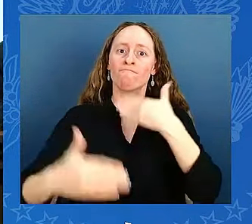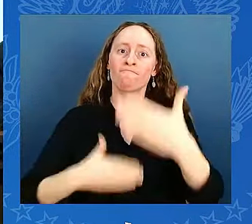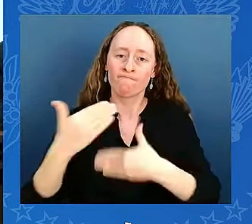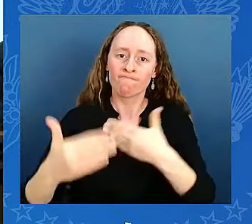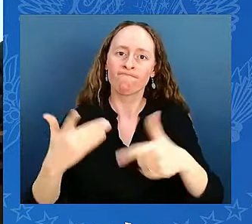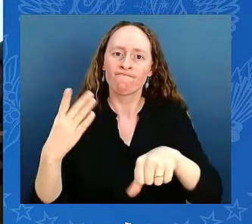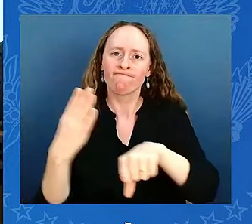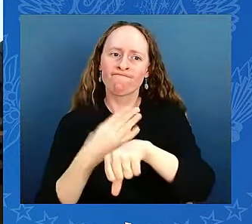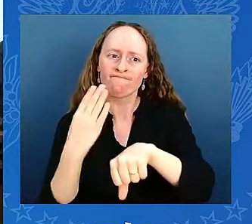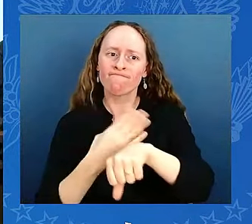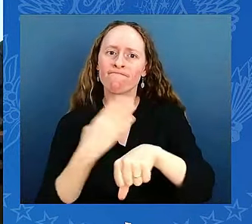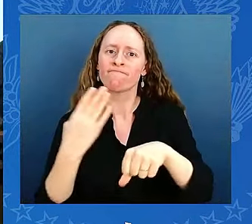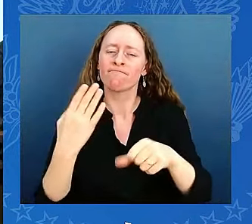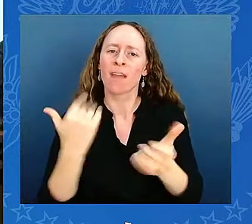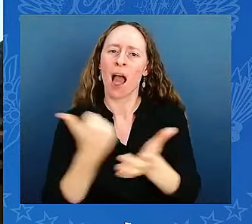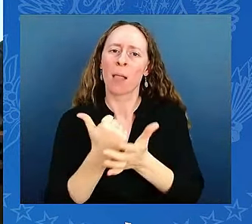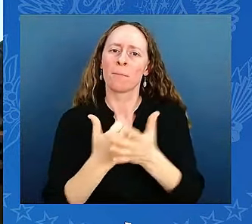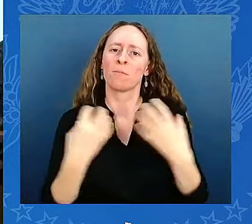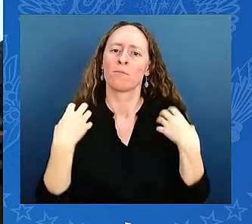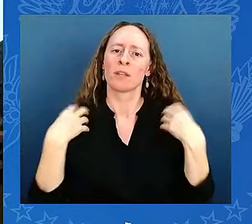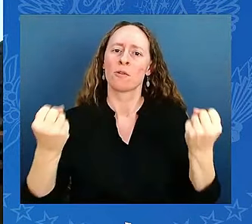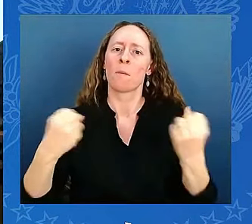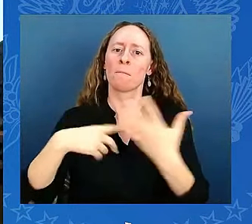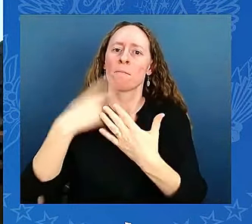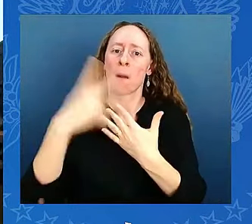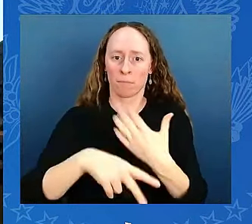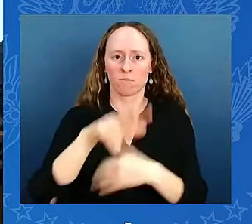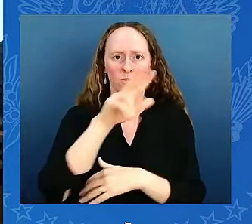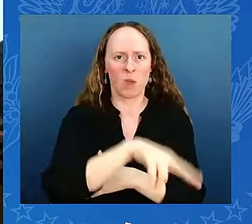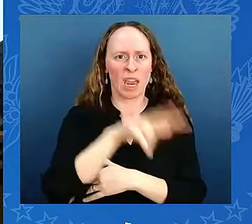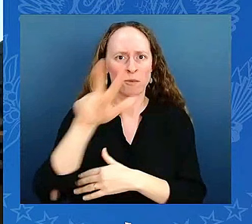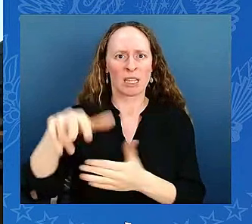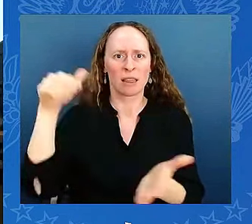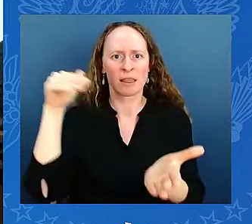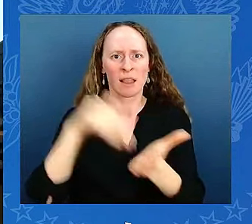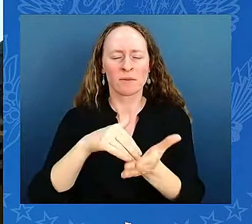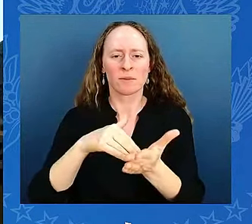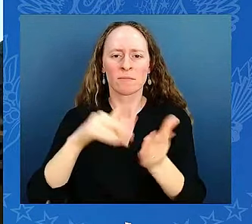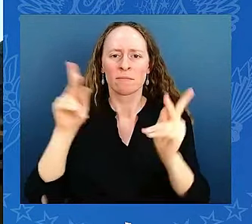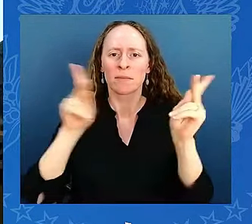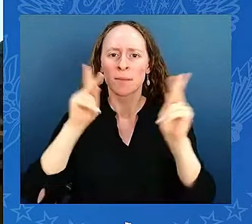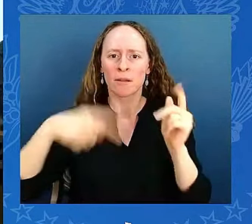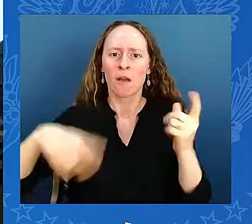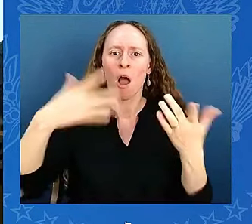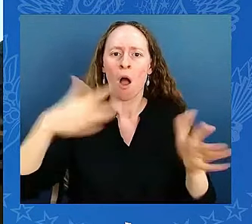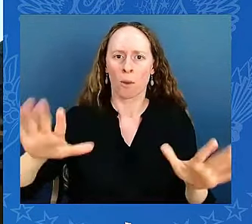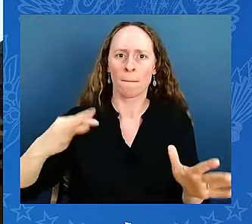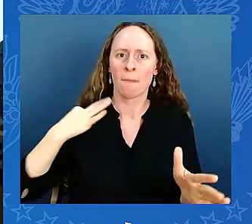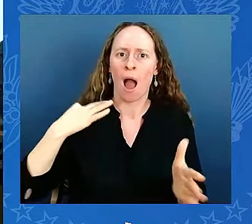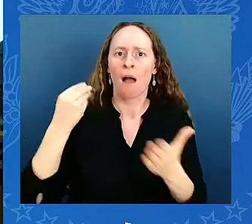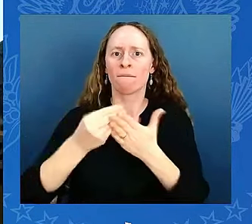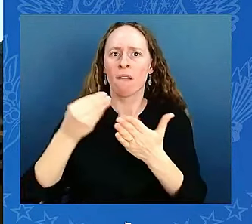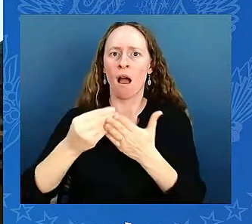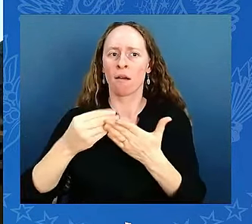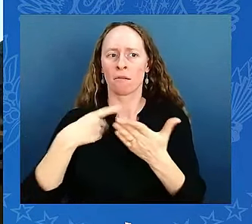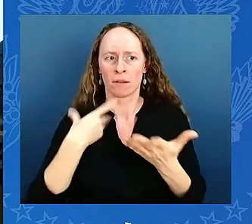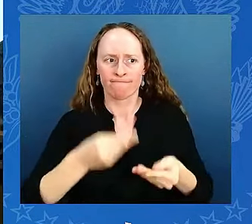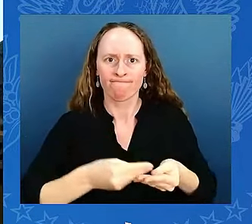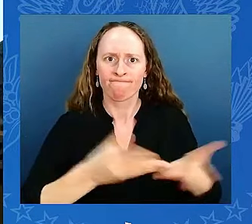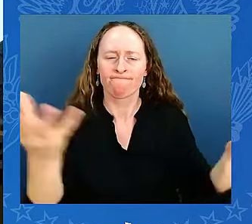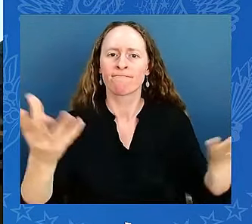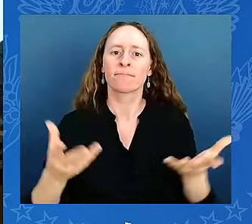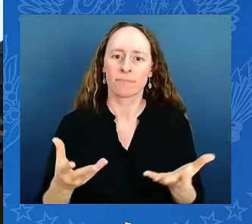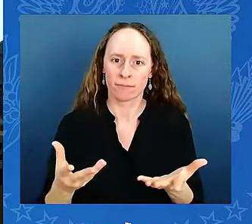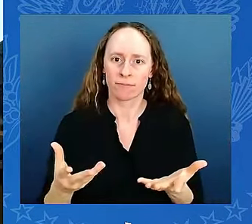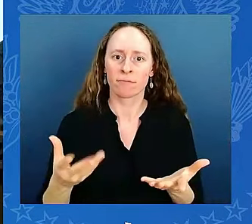33,000 individuals that have already registered for individual assistance, and we are working to turn on additional programs to quickly support these